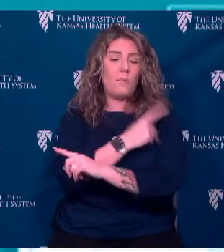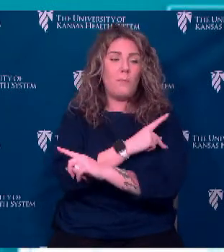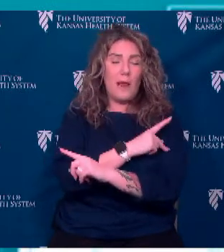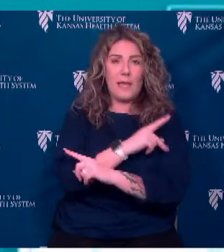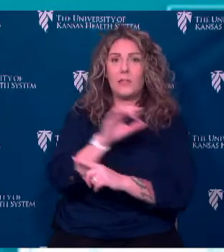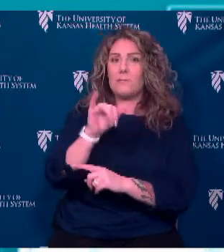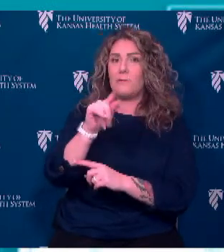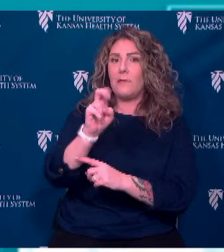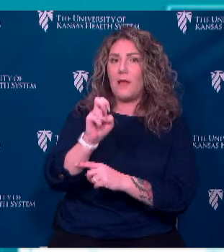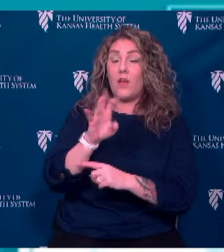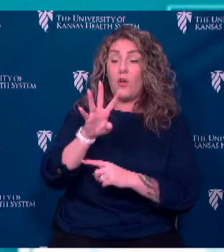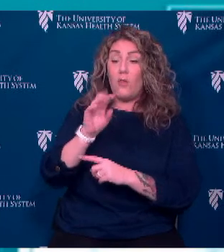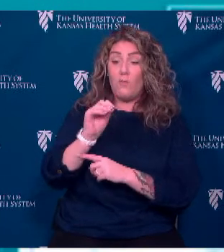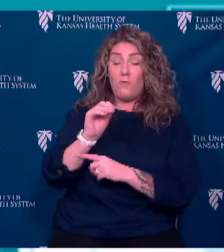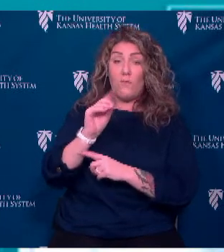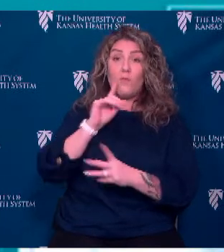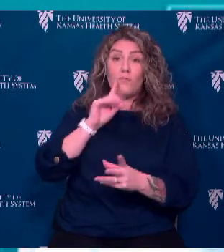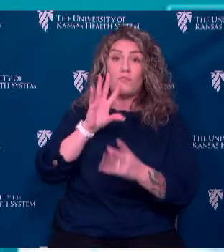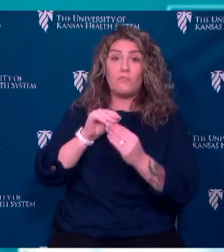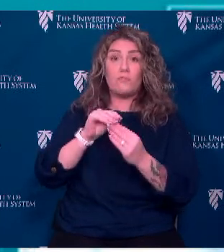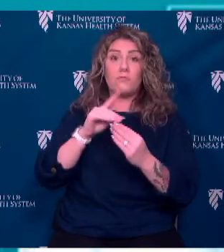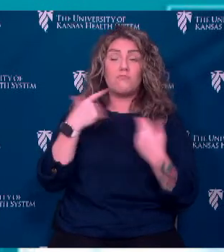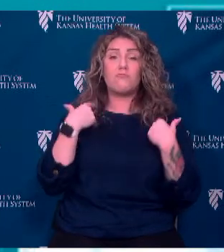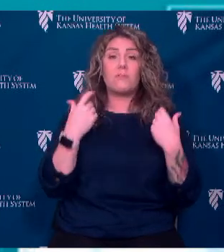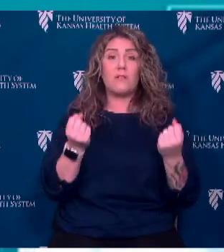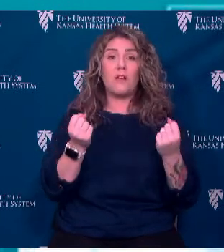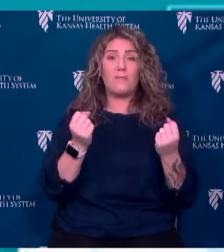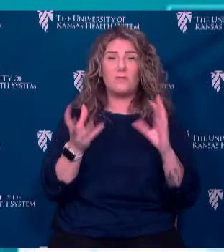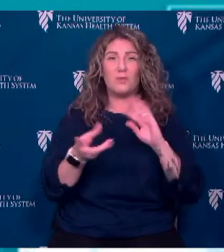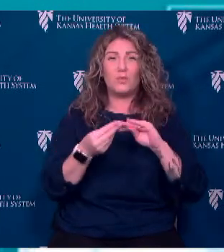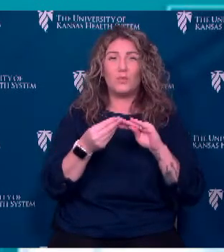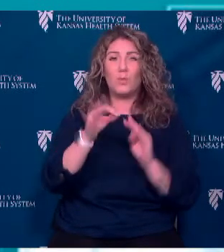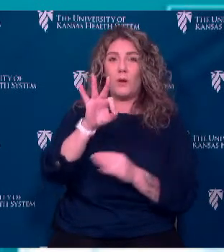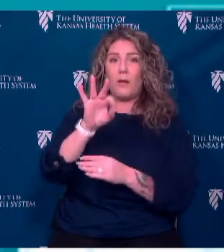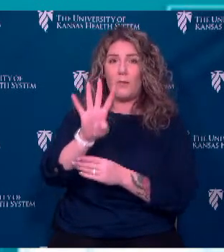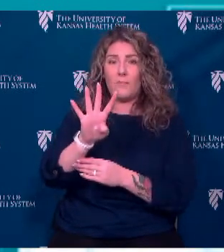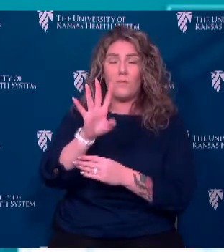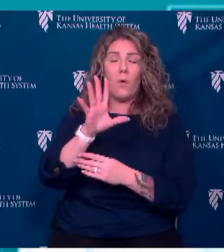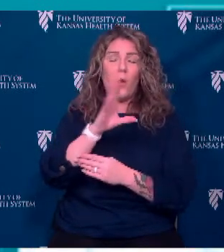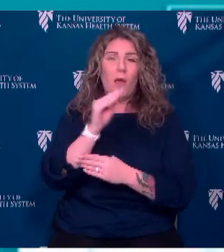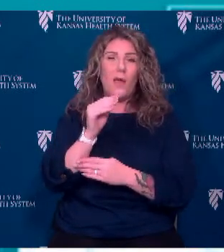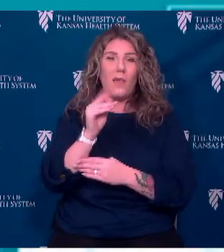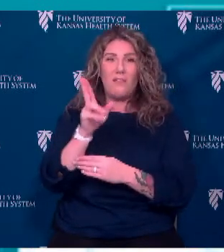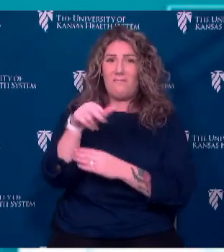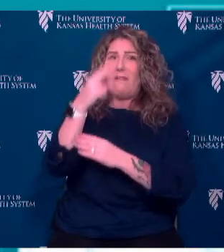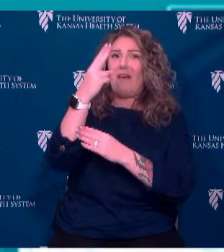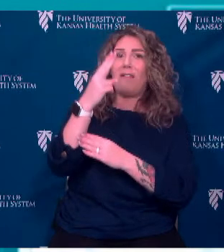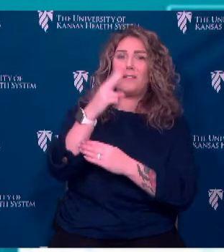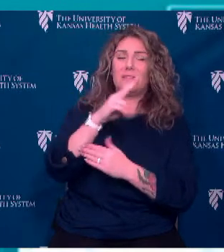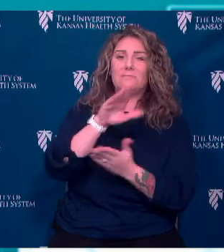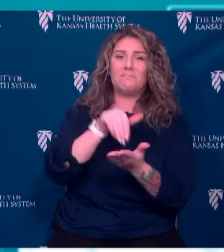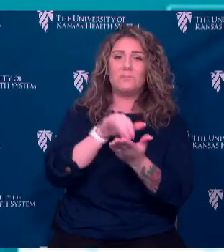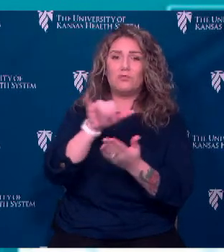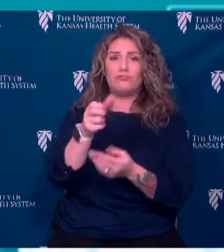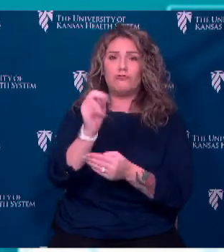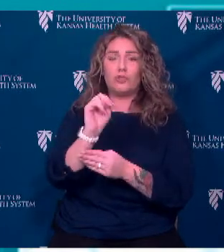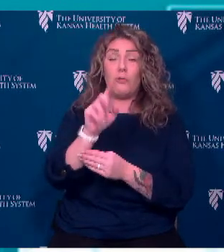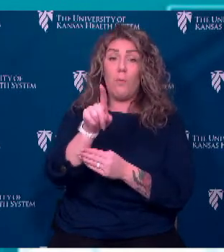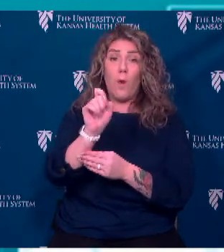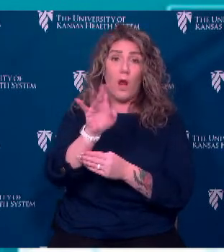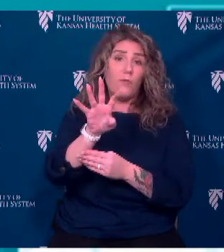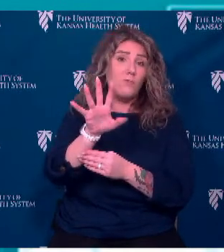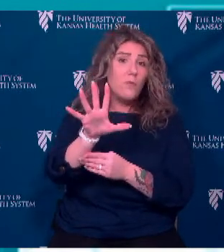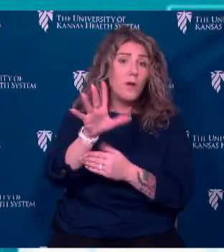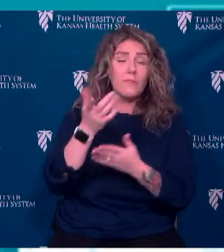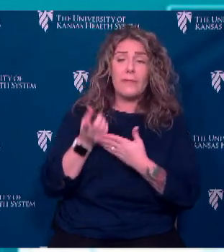40 that are recovering for a total of 94. And for perspective, we peaked in mid-January at 145. Last